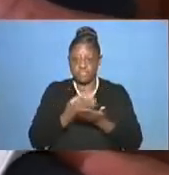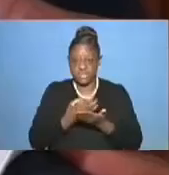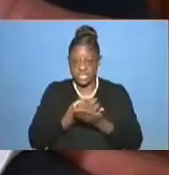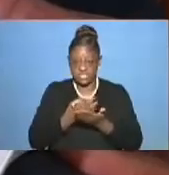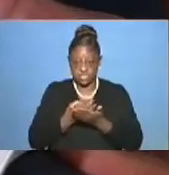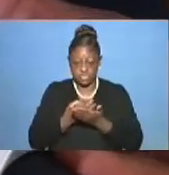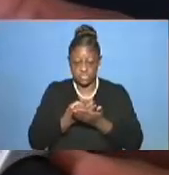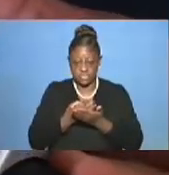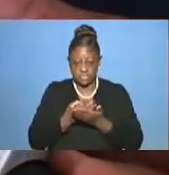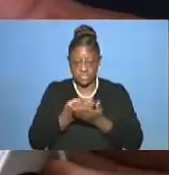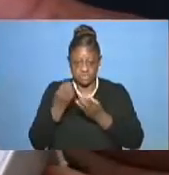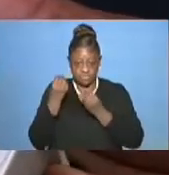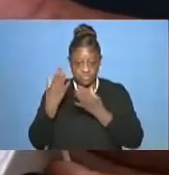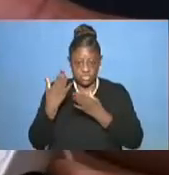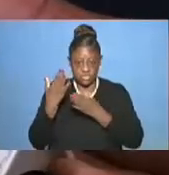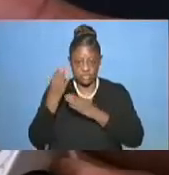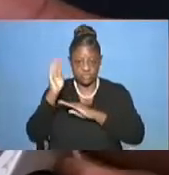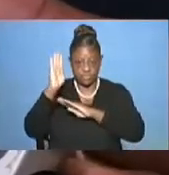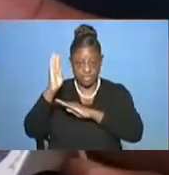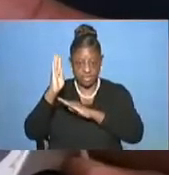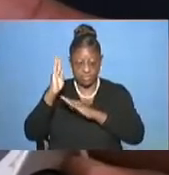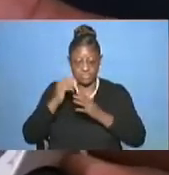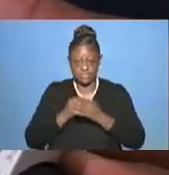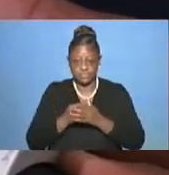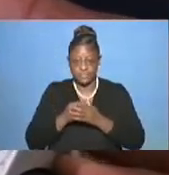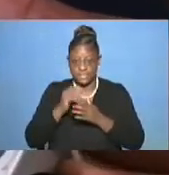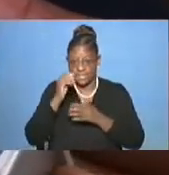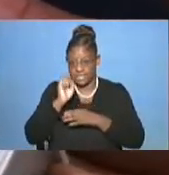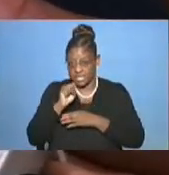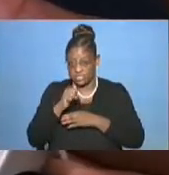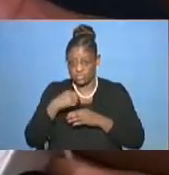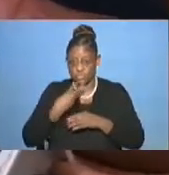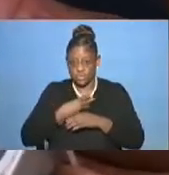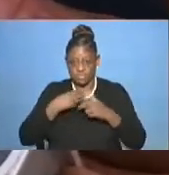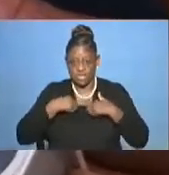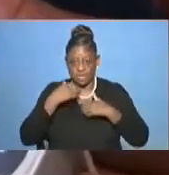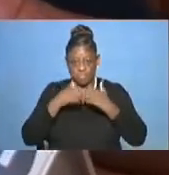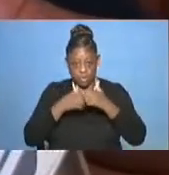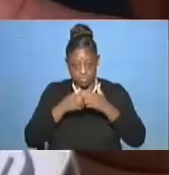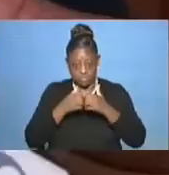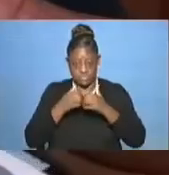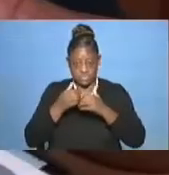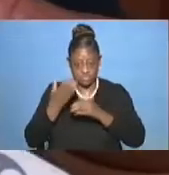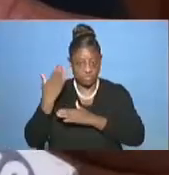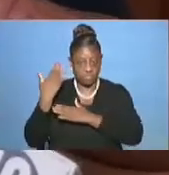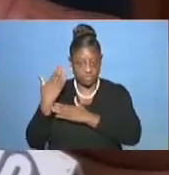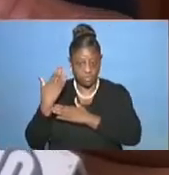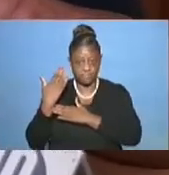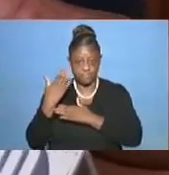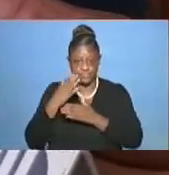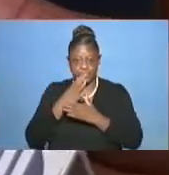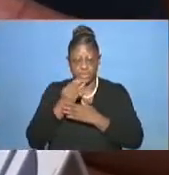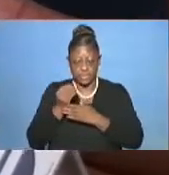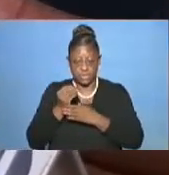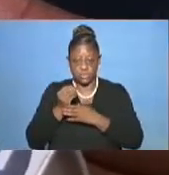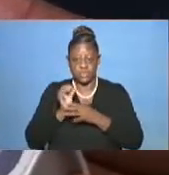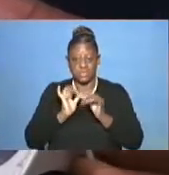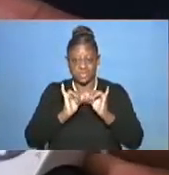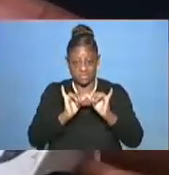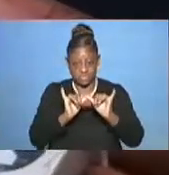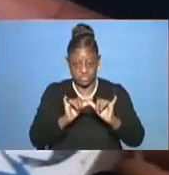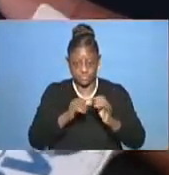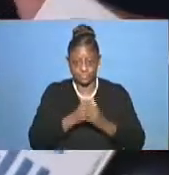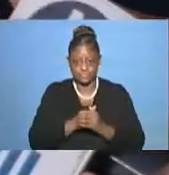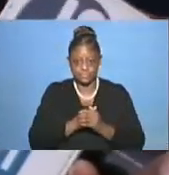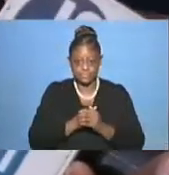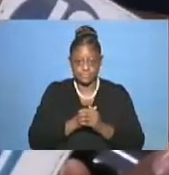Bahamas. We've had curveballs thrown at us before in financial services, and we persevered. We've